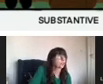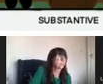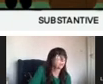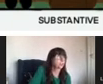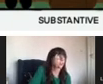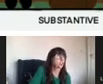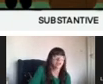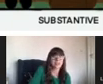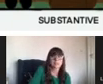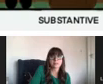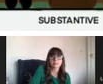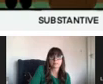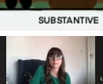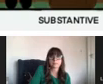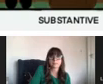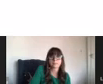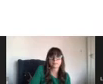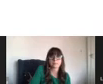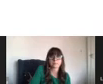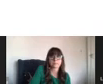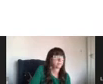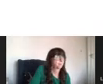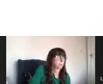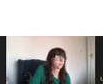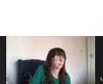about applying concepts to these.